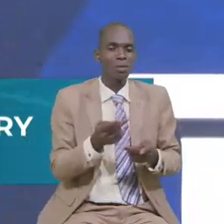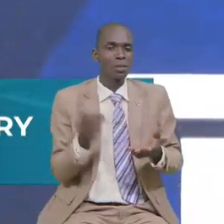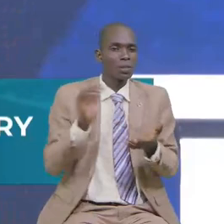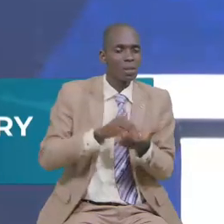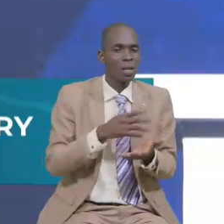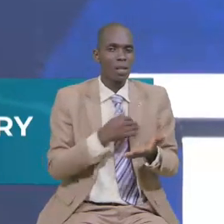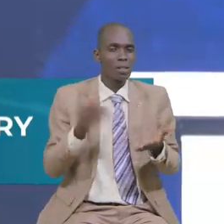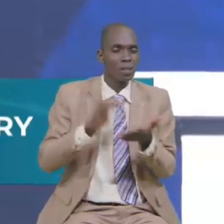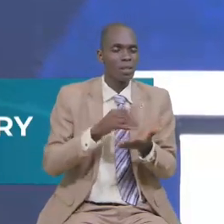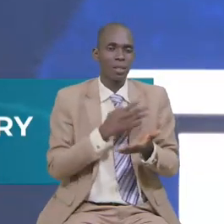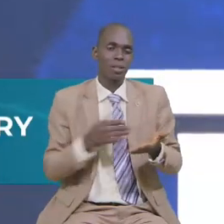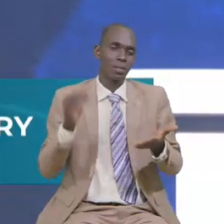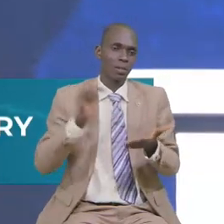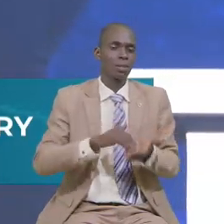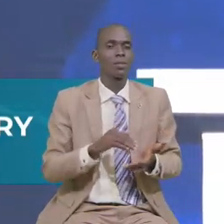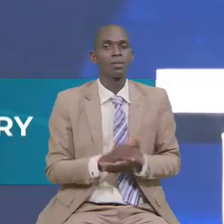occurred again.